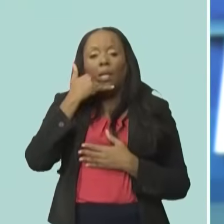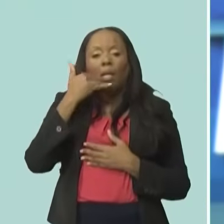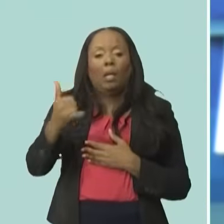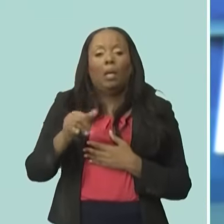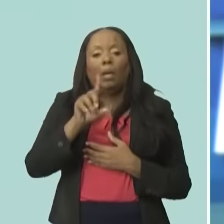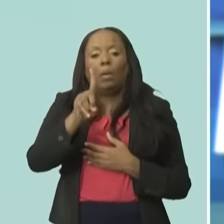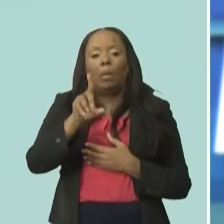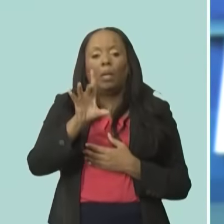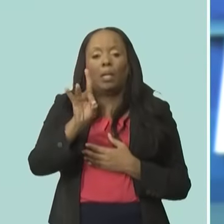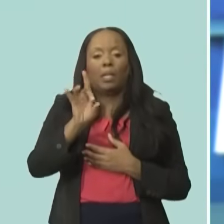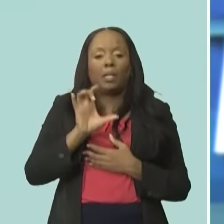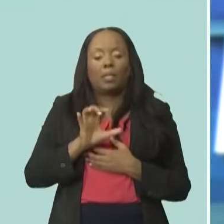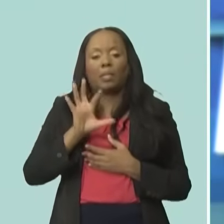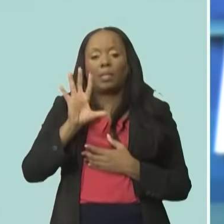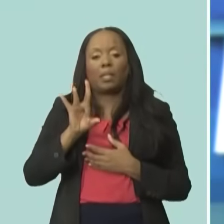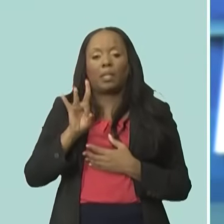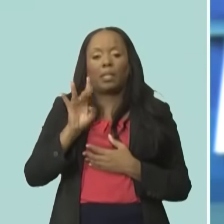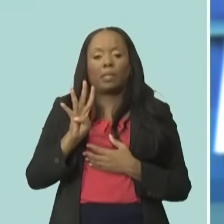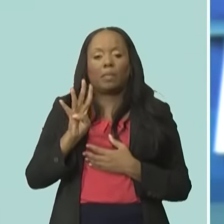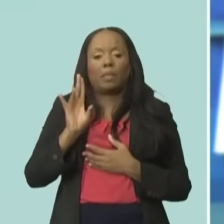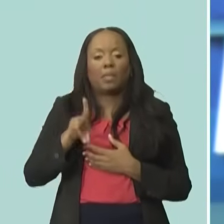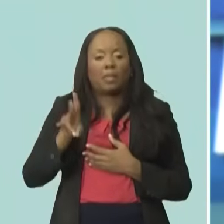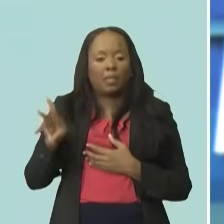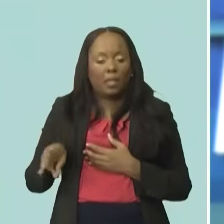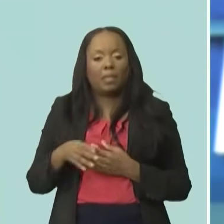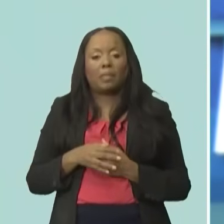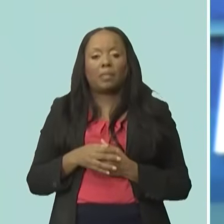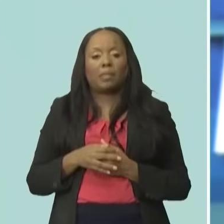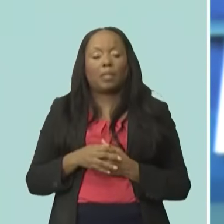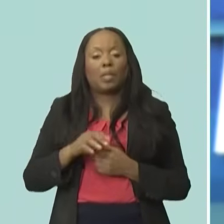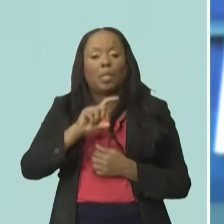them to please contact the Crime Stoppers hotline at